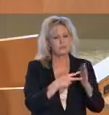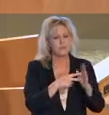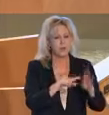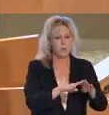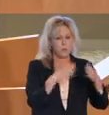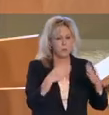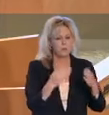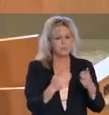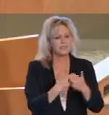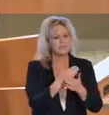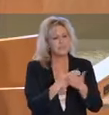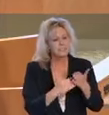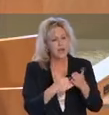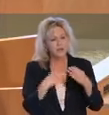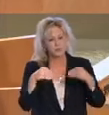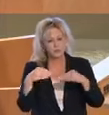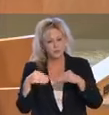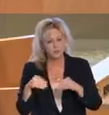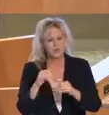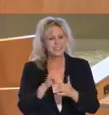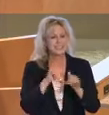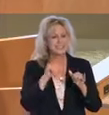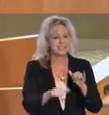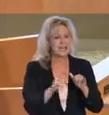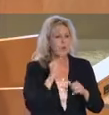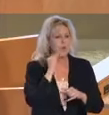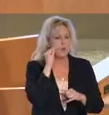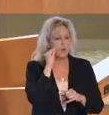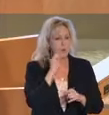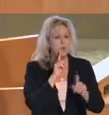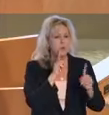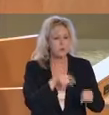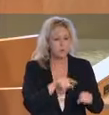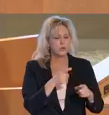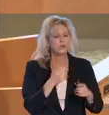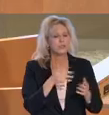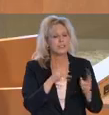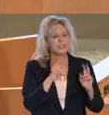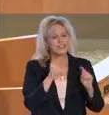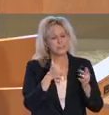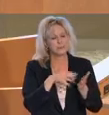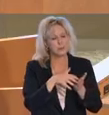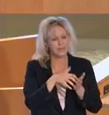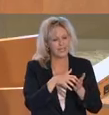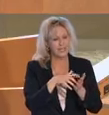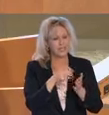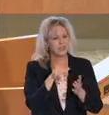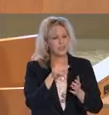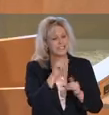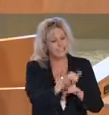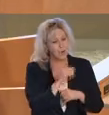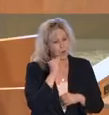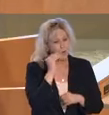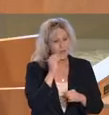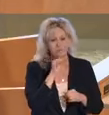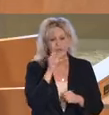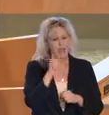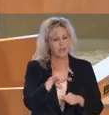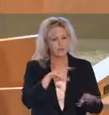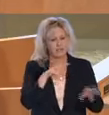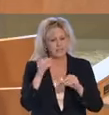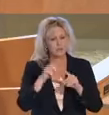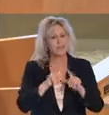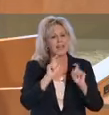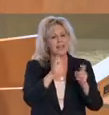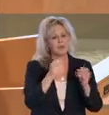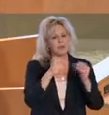new retail. So our stay-at-home order is weakening. We want you to stay at home if you don't have to go out, but we give you some more options to get outside,